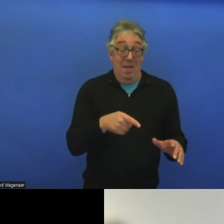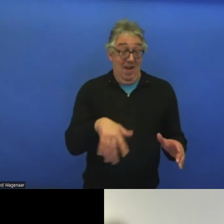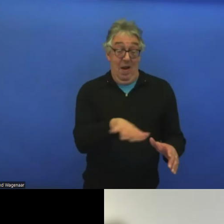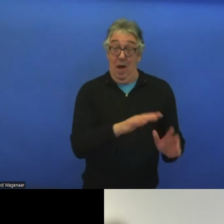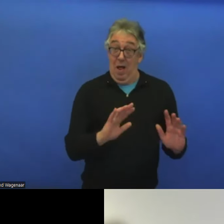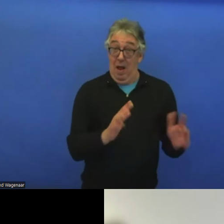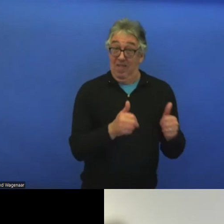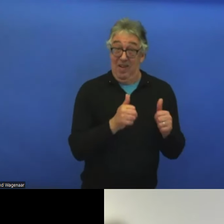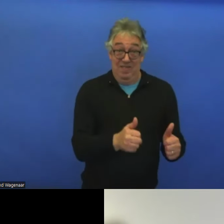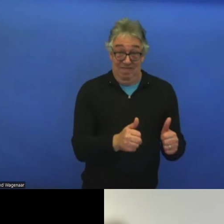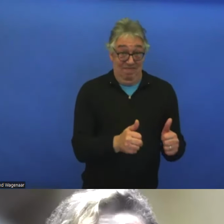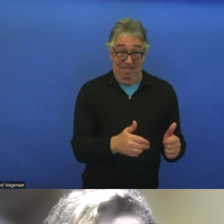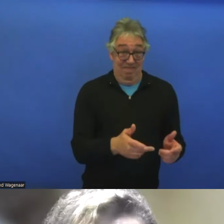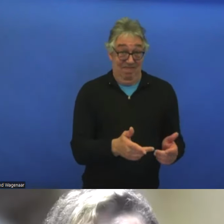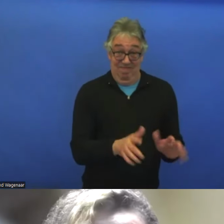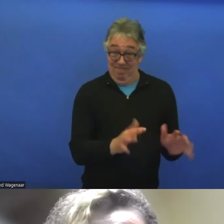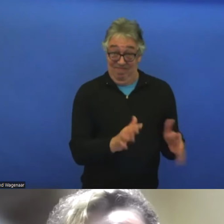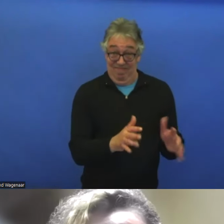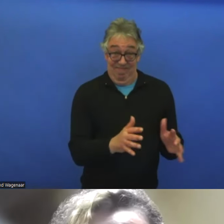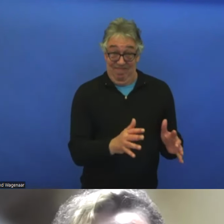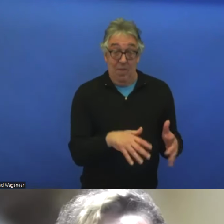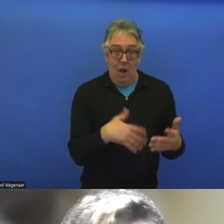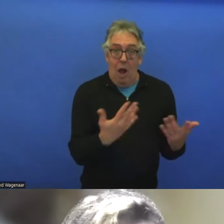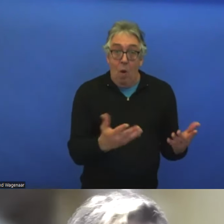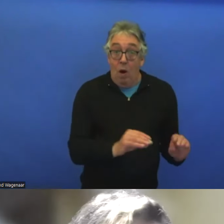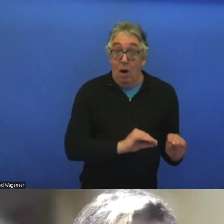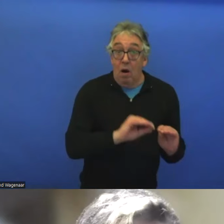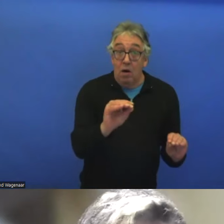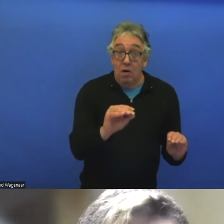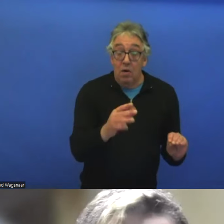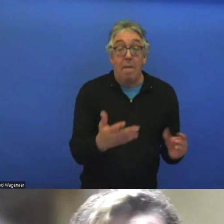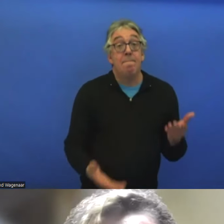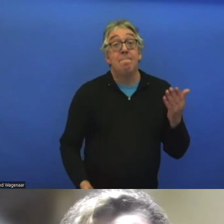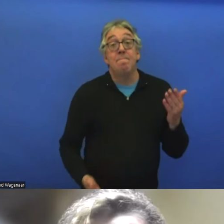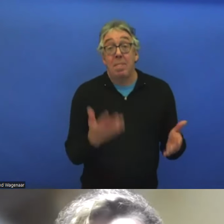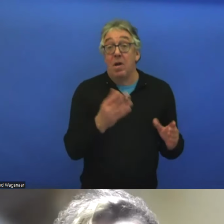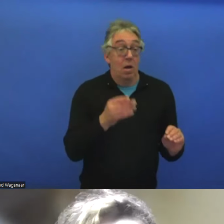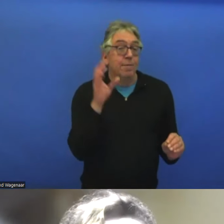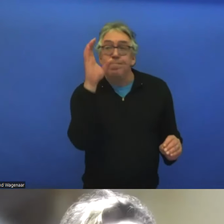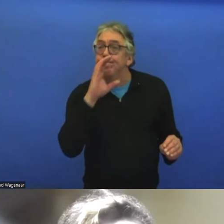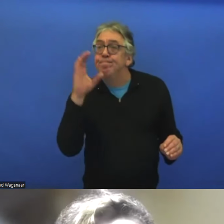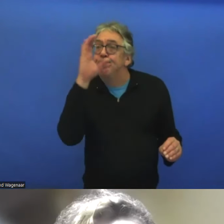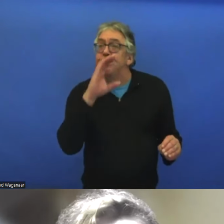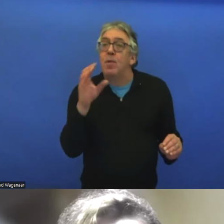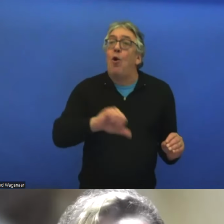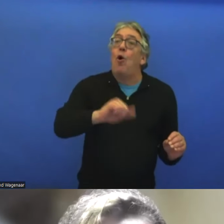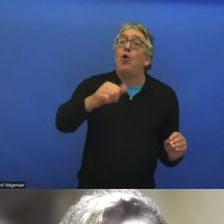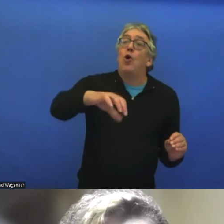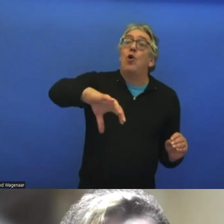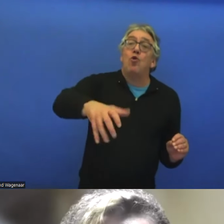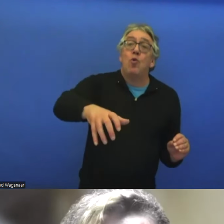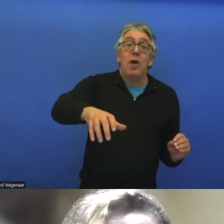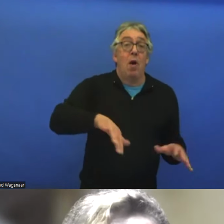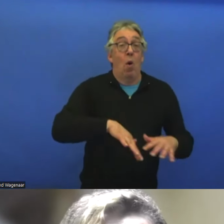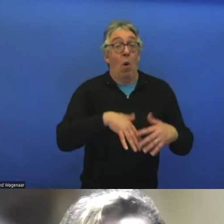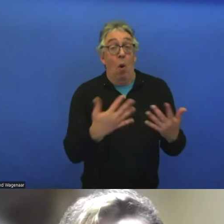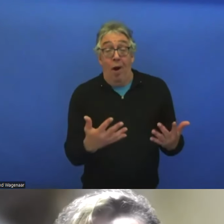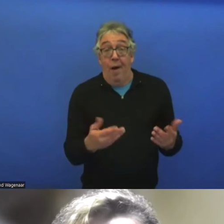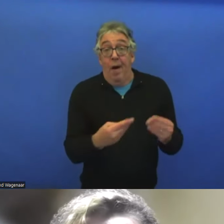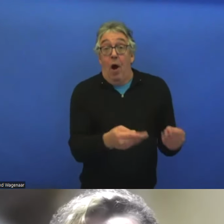what do we do? Again, resettlement is an option. Then let's find another country or other complementary pathways. We will